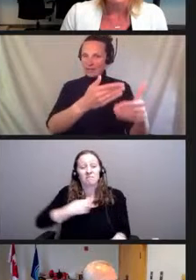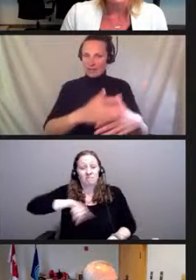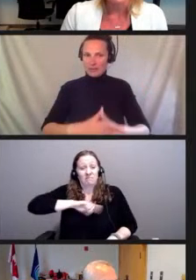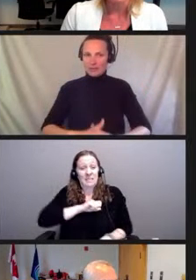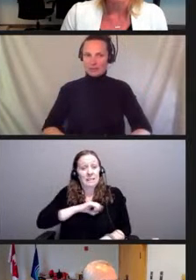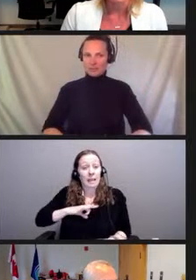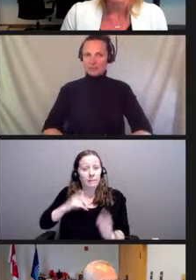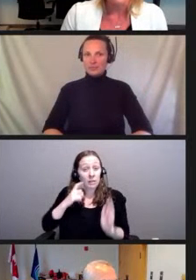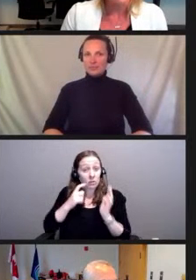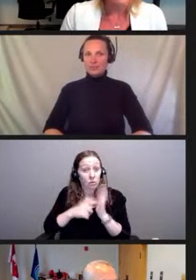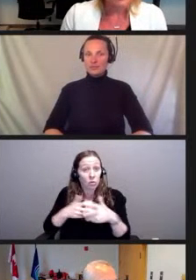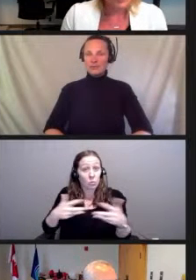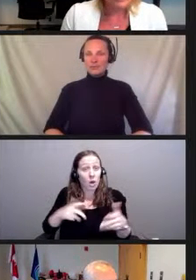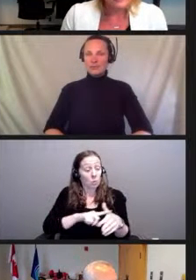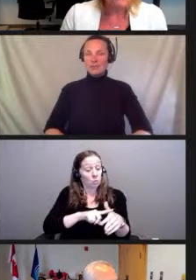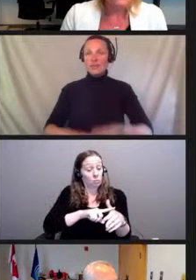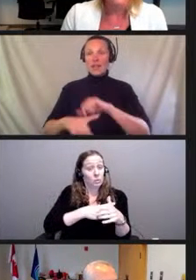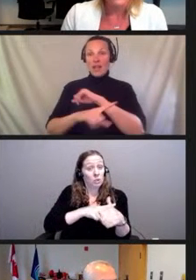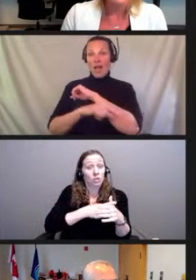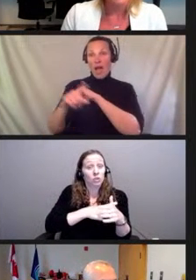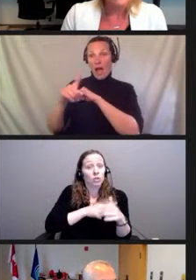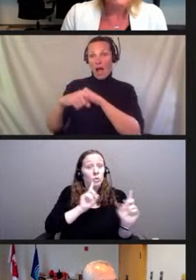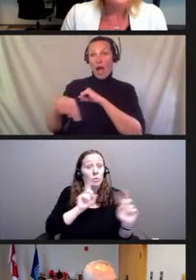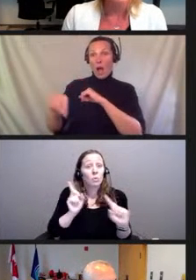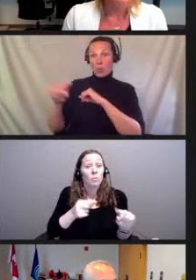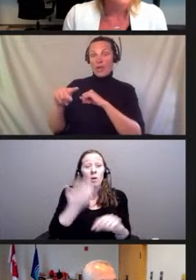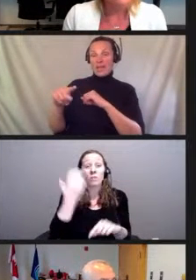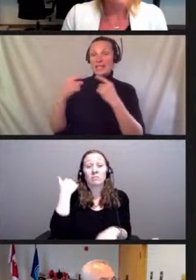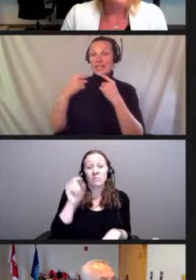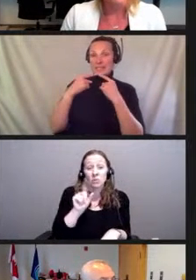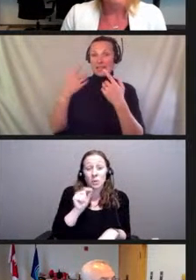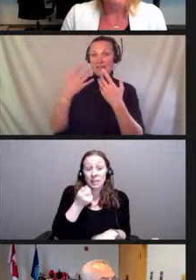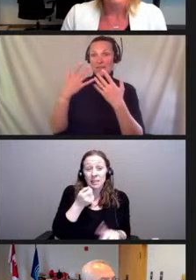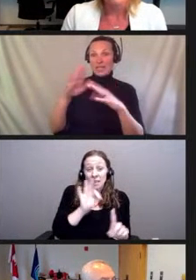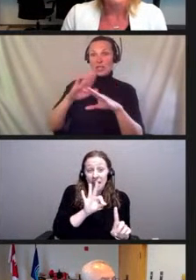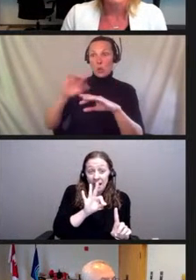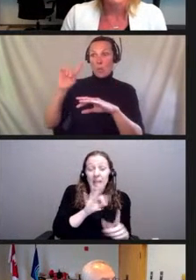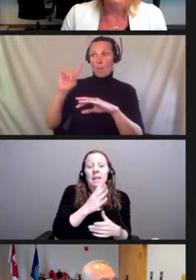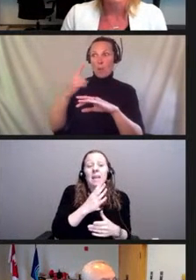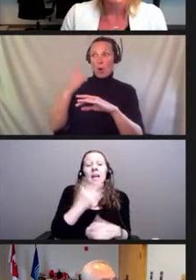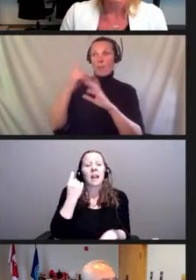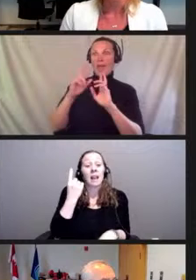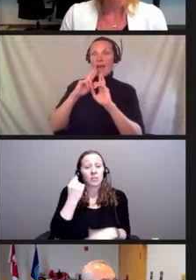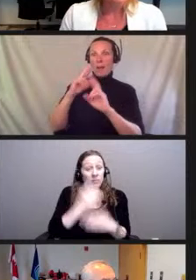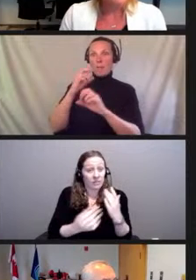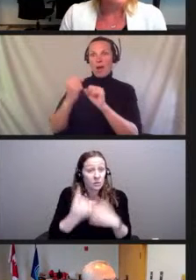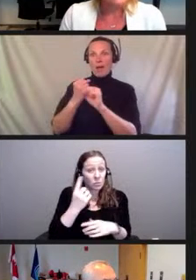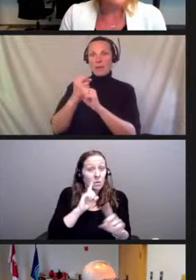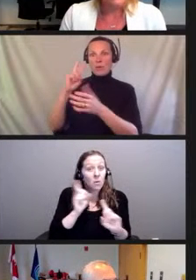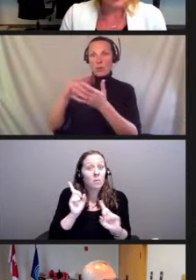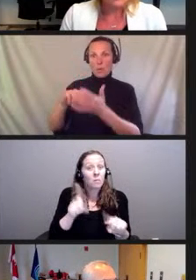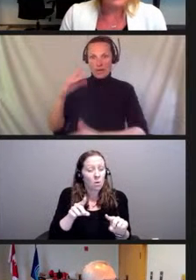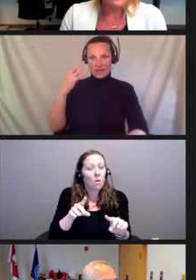the original roadmap report to council back in 2019 and the Phase 1 report last year that we did